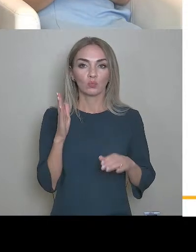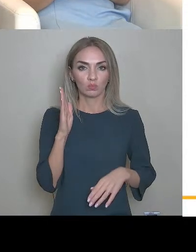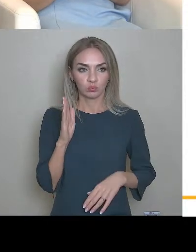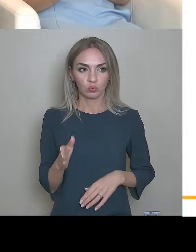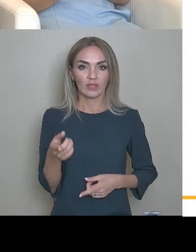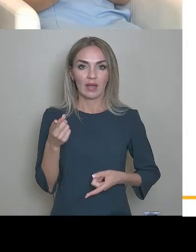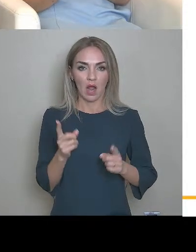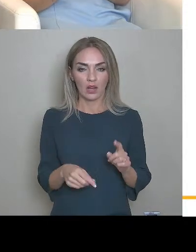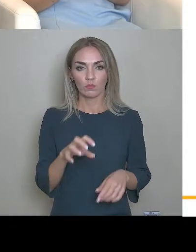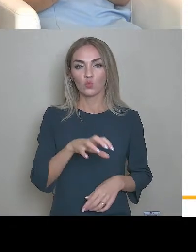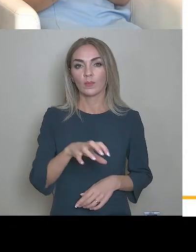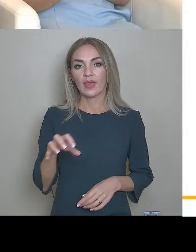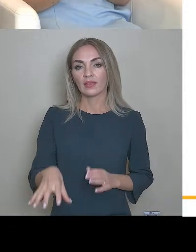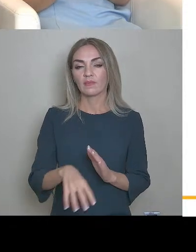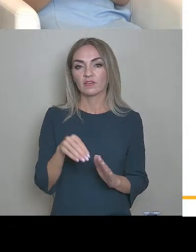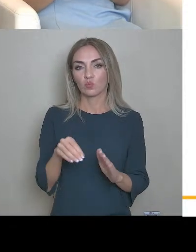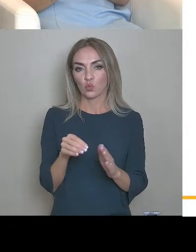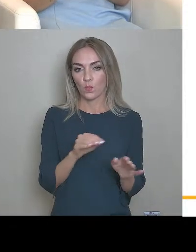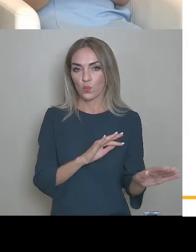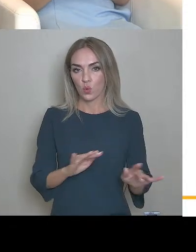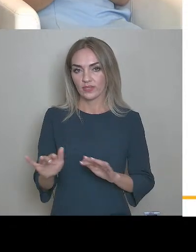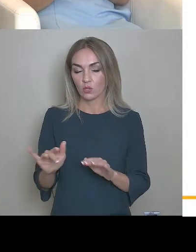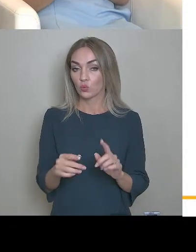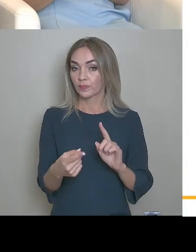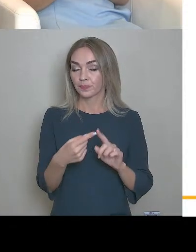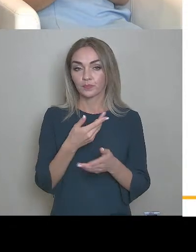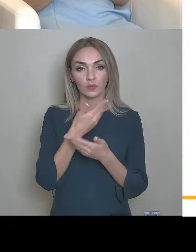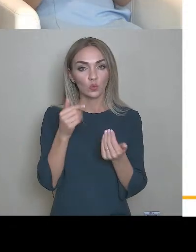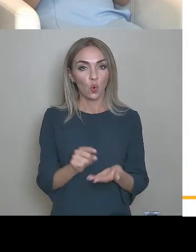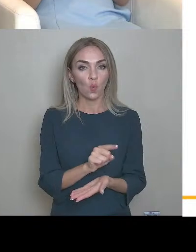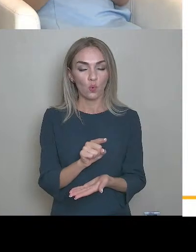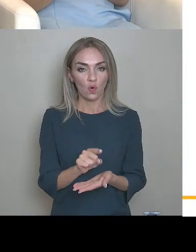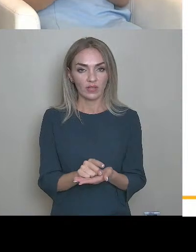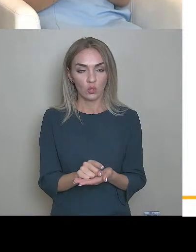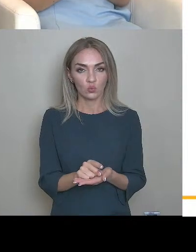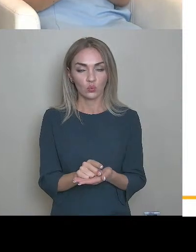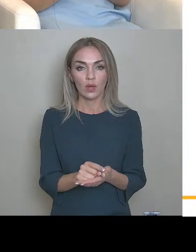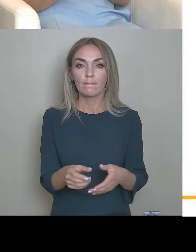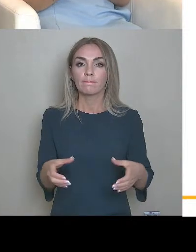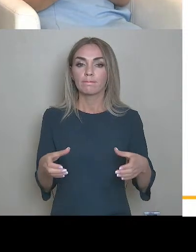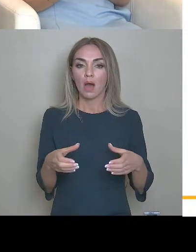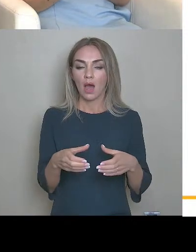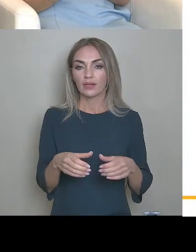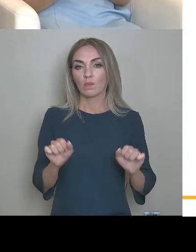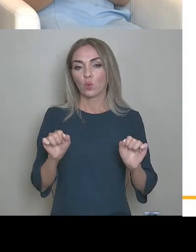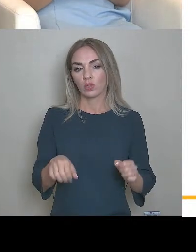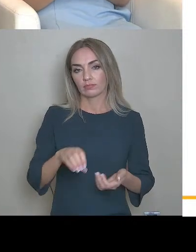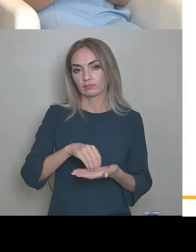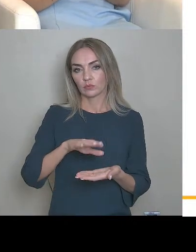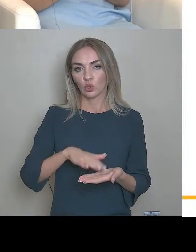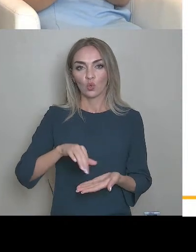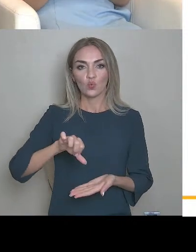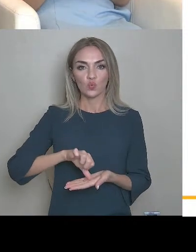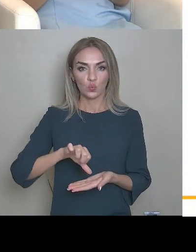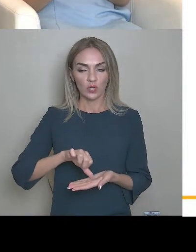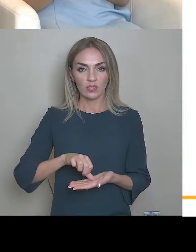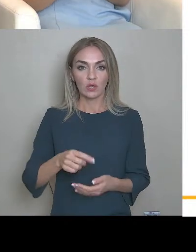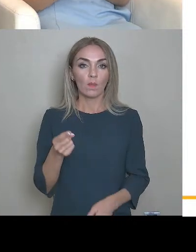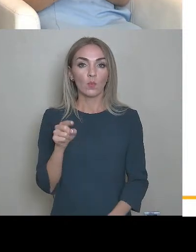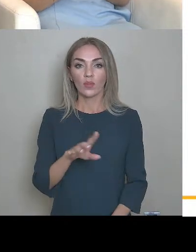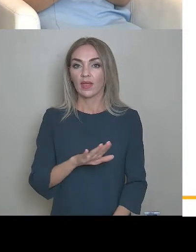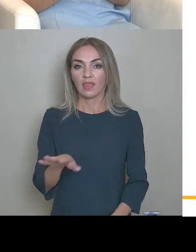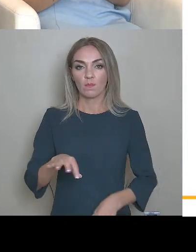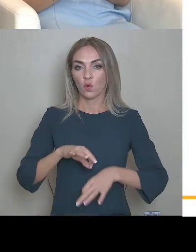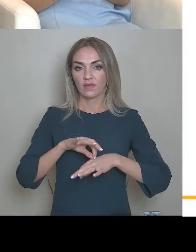are going to be de facto subjects of the electoral process, because the party could